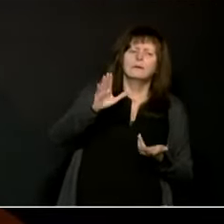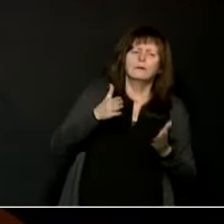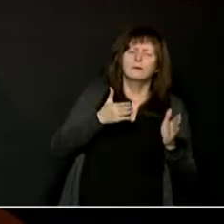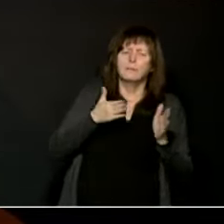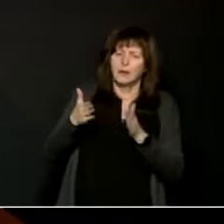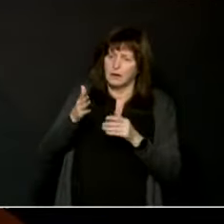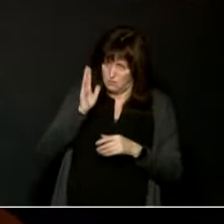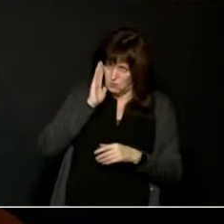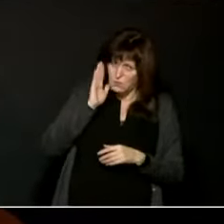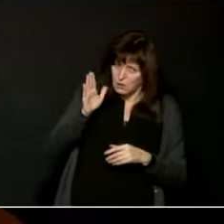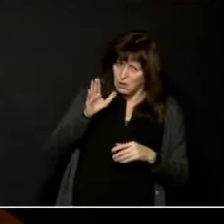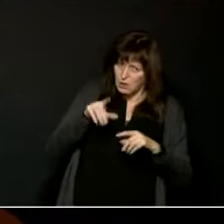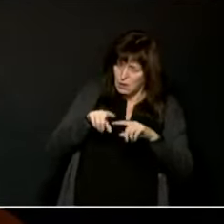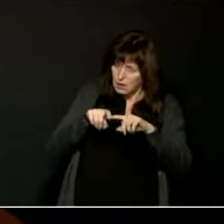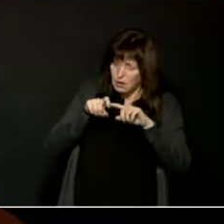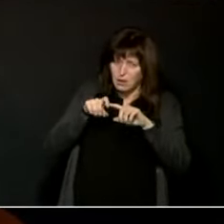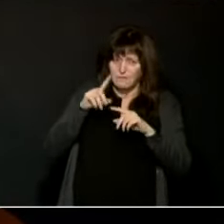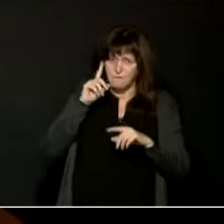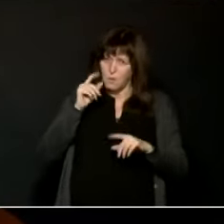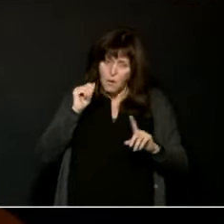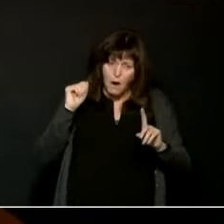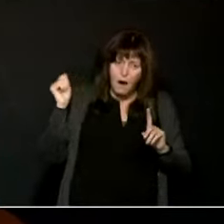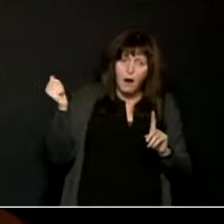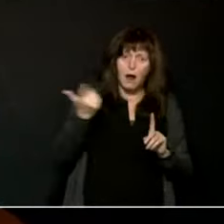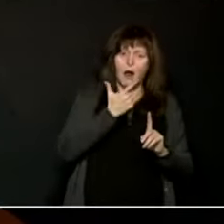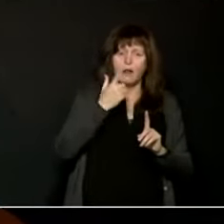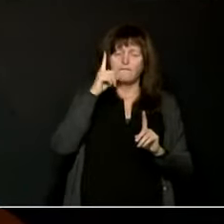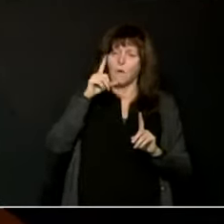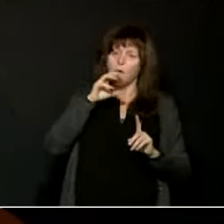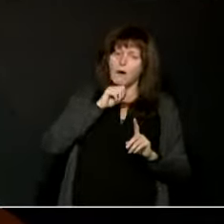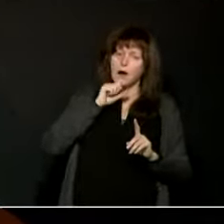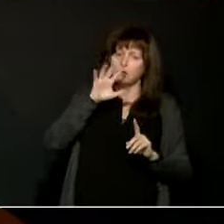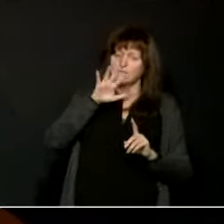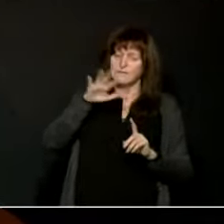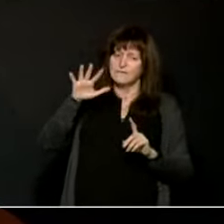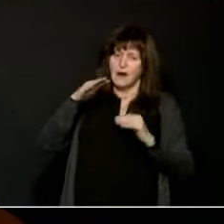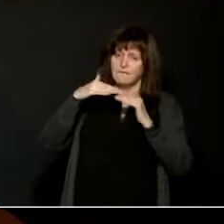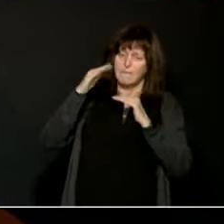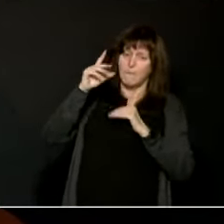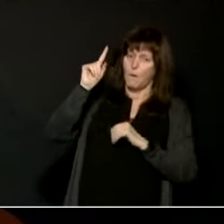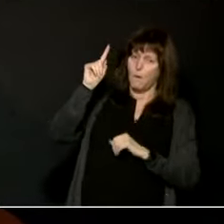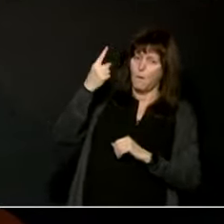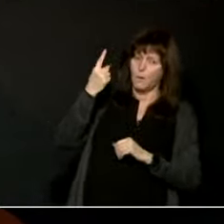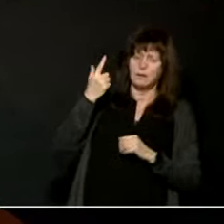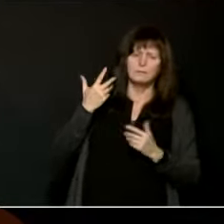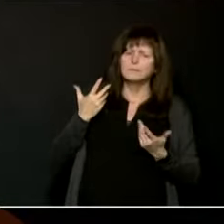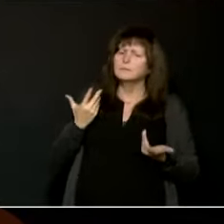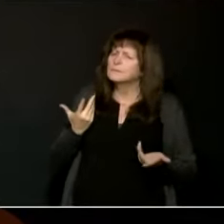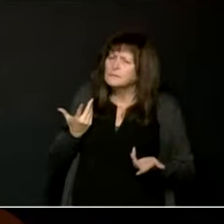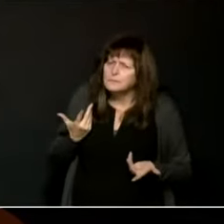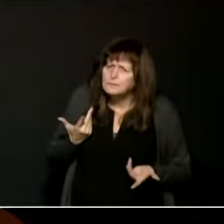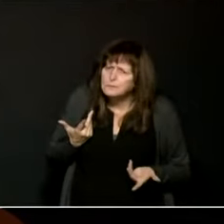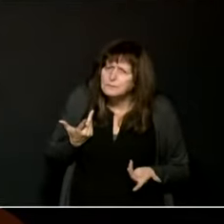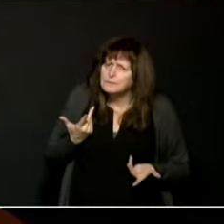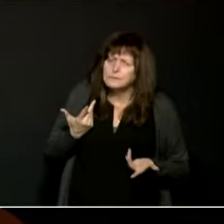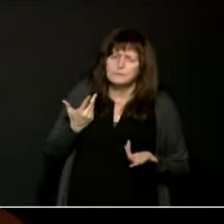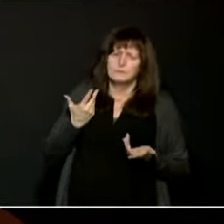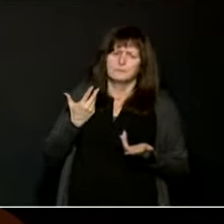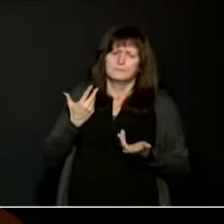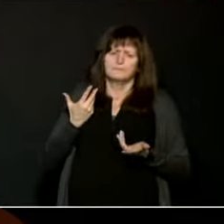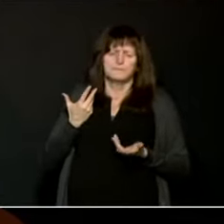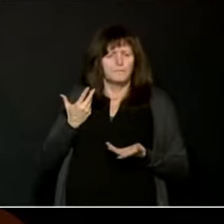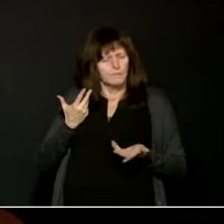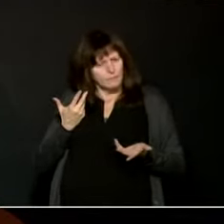for everyone? What are your concerns? And what is this? Does this mean anything for anyone who is, of course, in the age